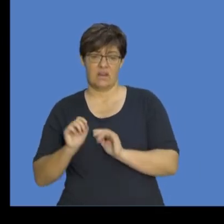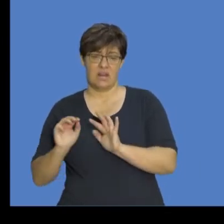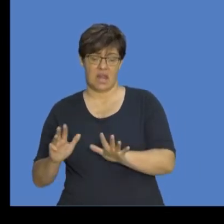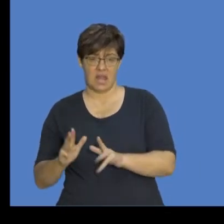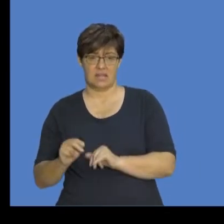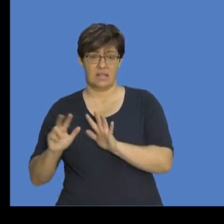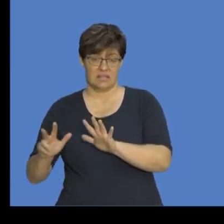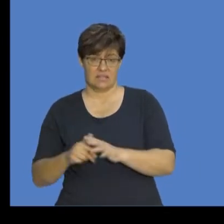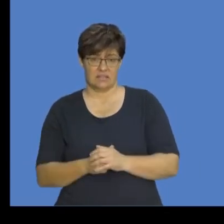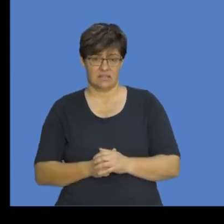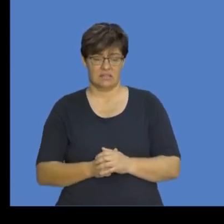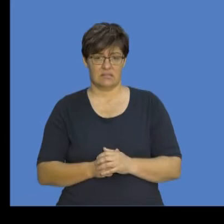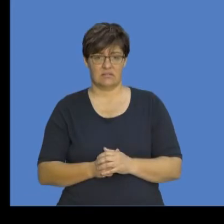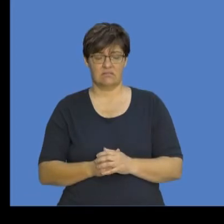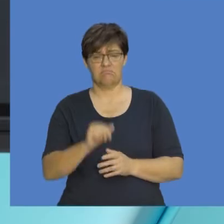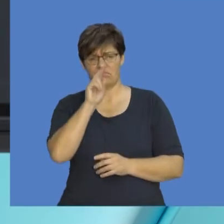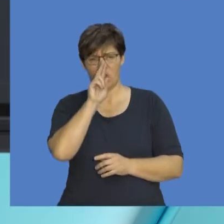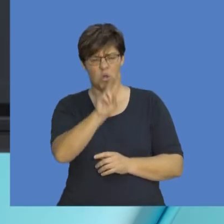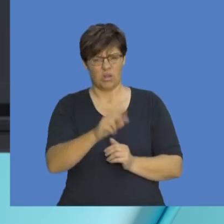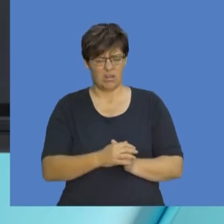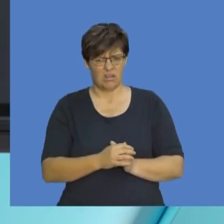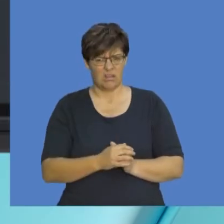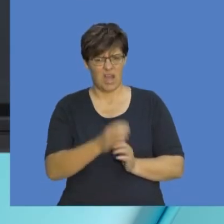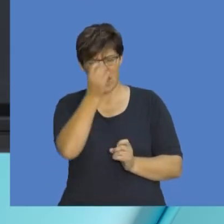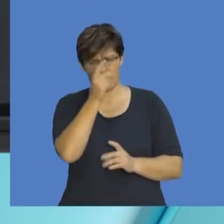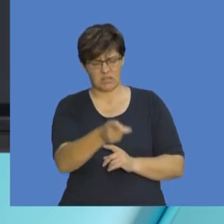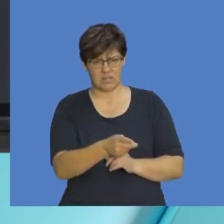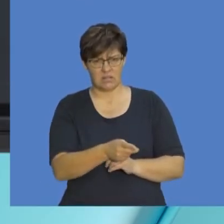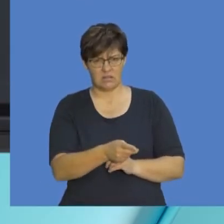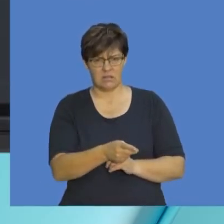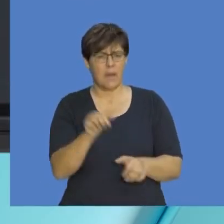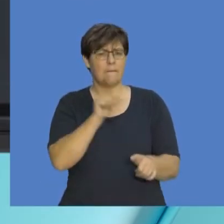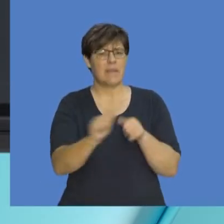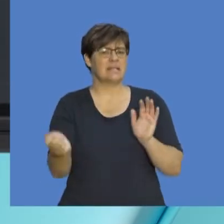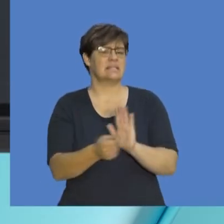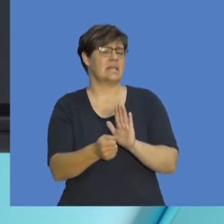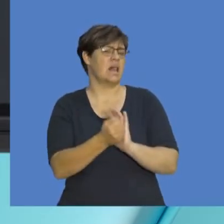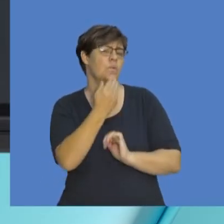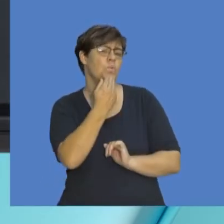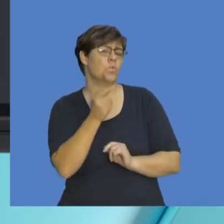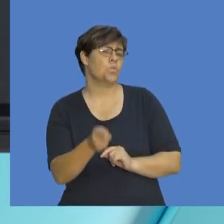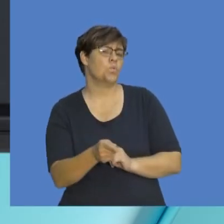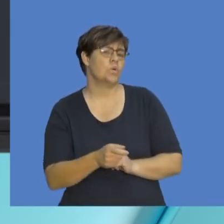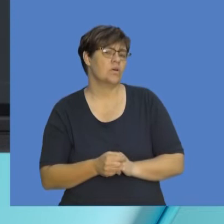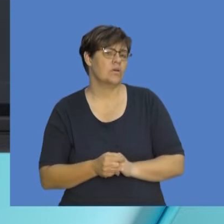9, and 8. By looking at the data, who's a better salesman?